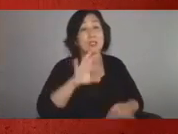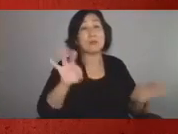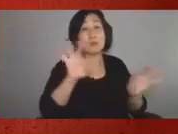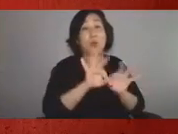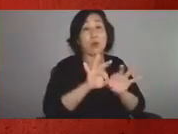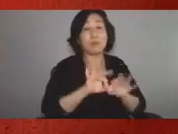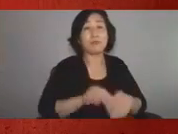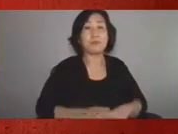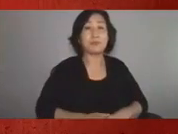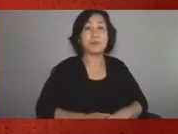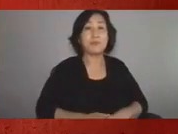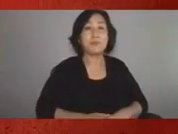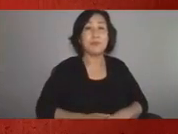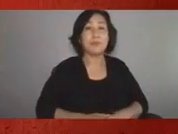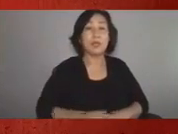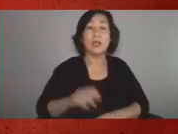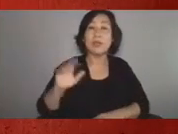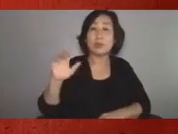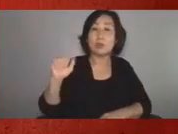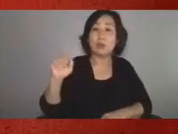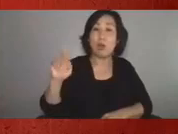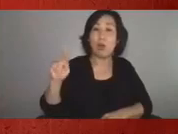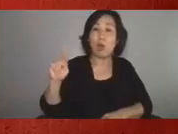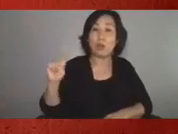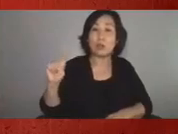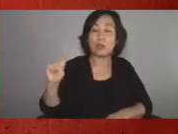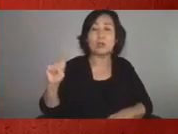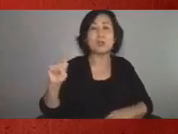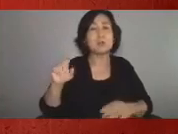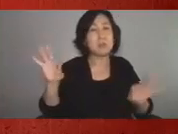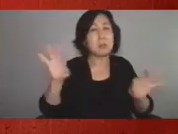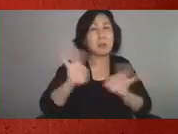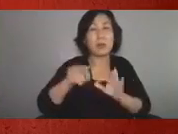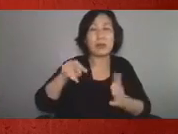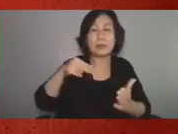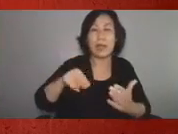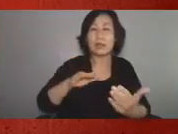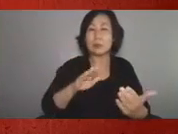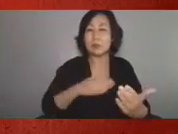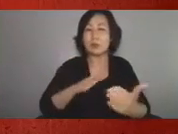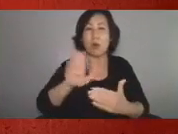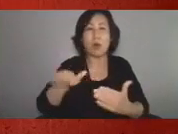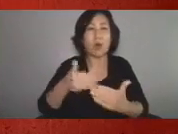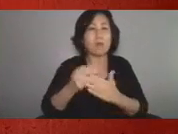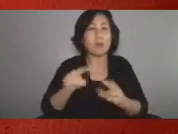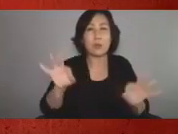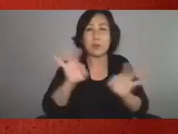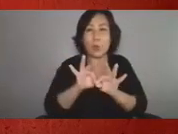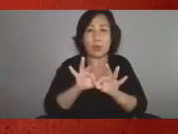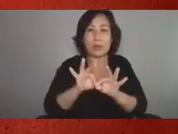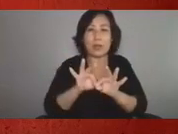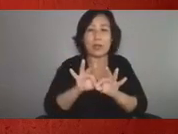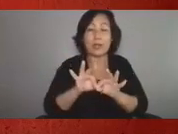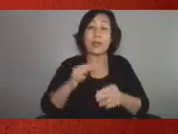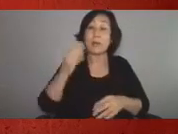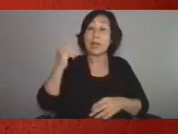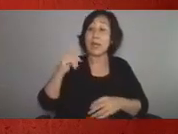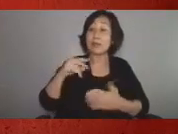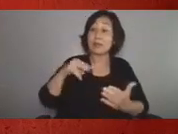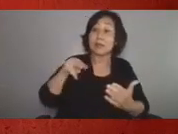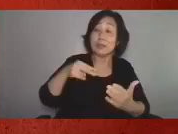You know, that's why the arts are so important, because somehow that can